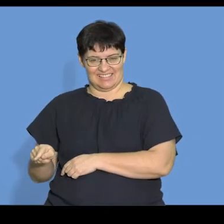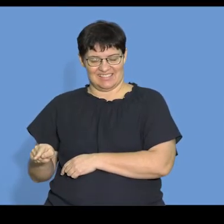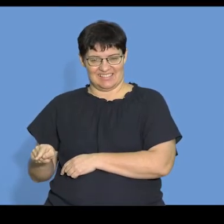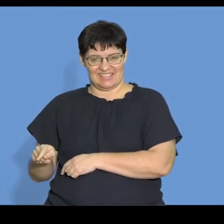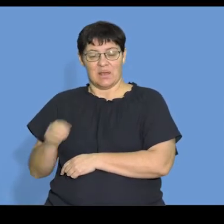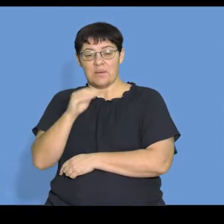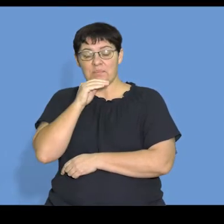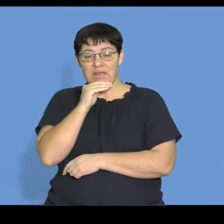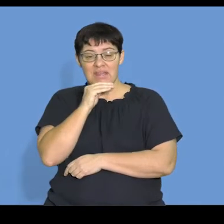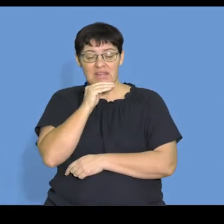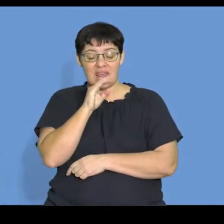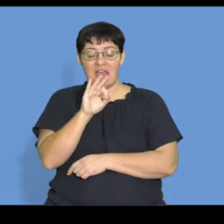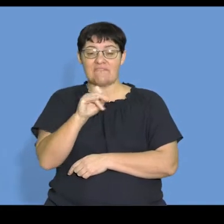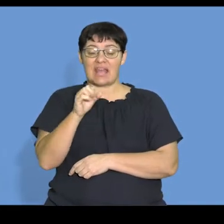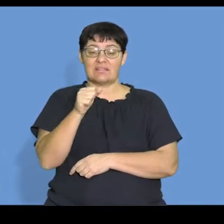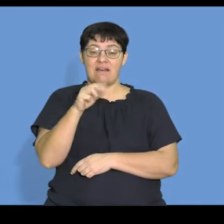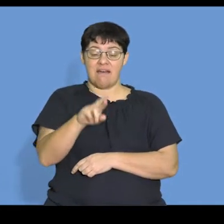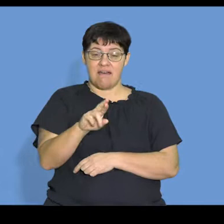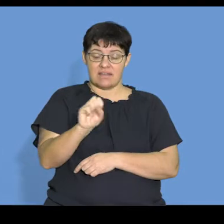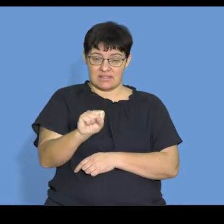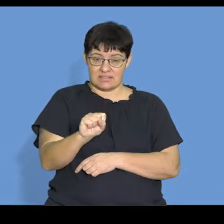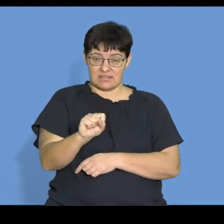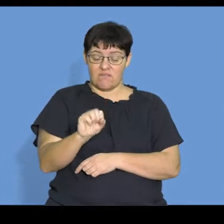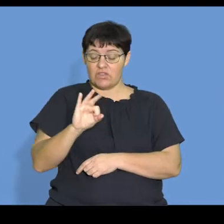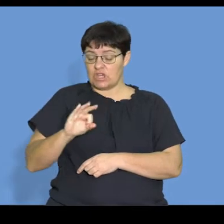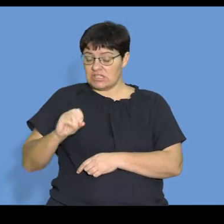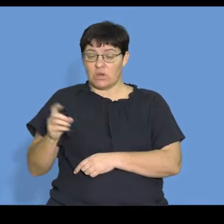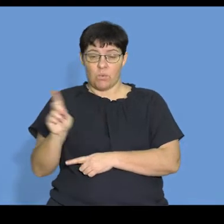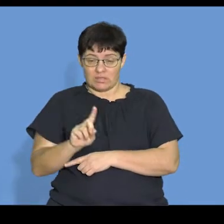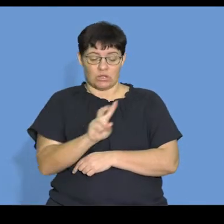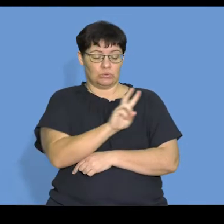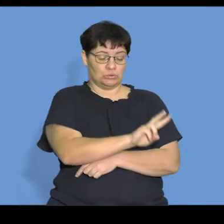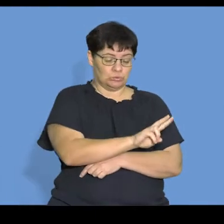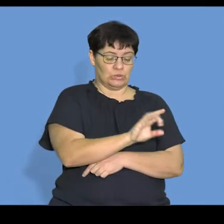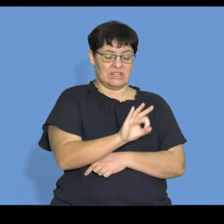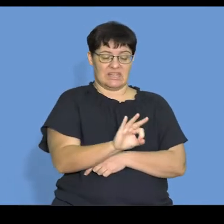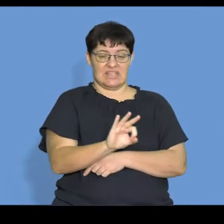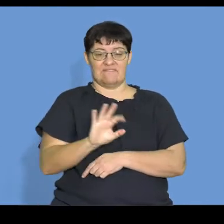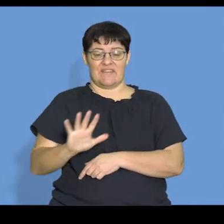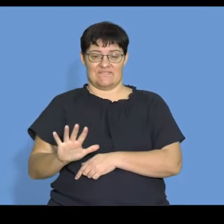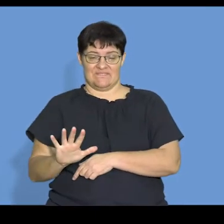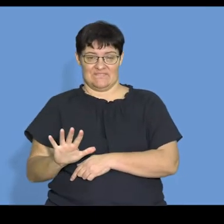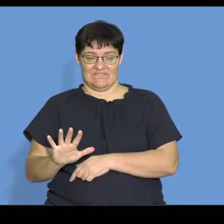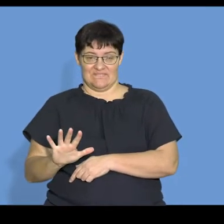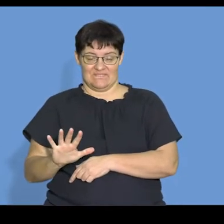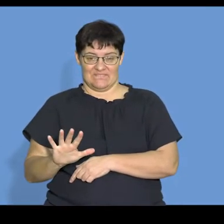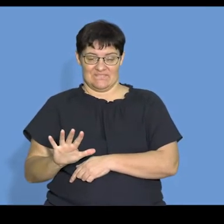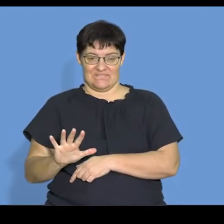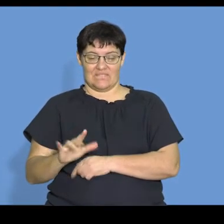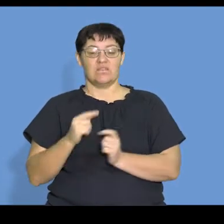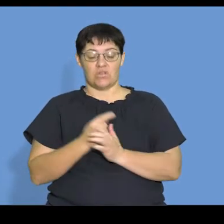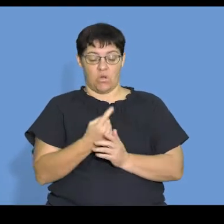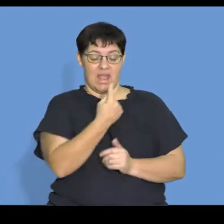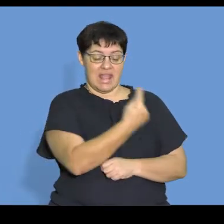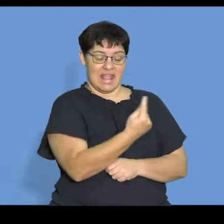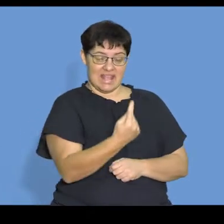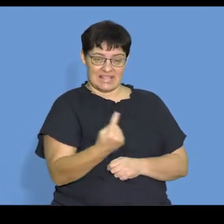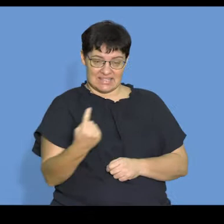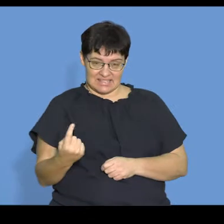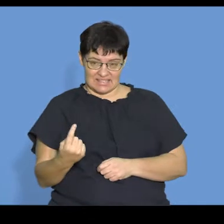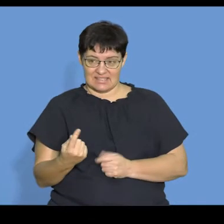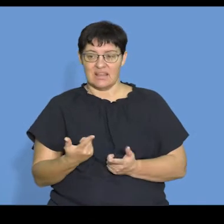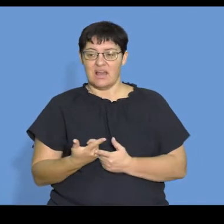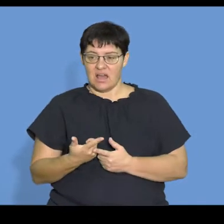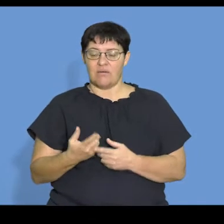and 5 are the factors of 30. And then each of the terms multiplied is a factor of